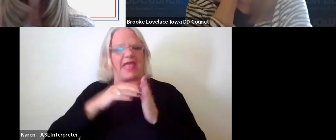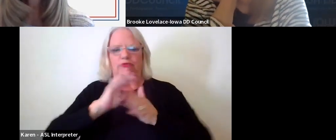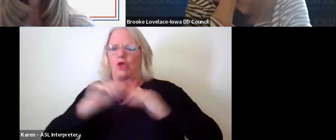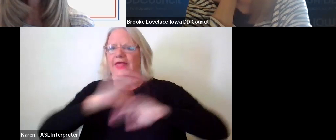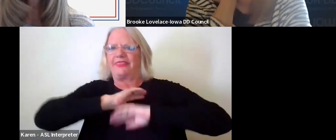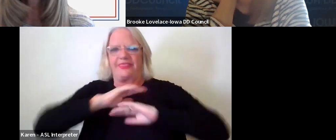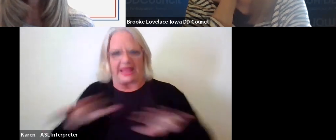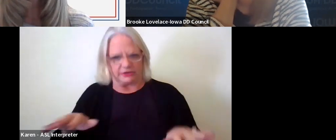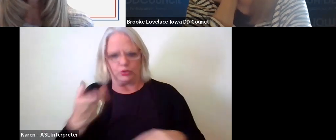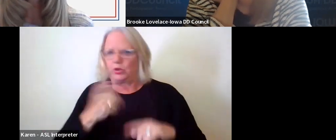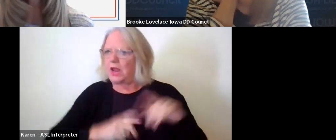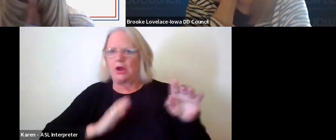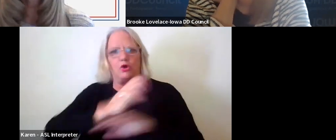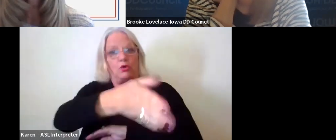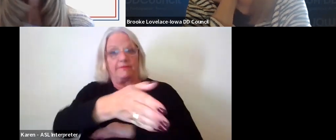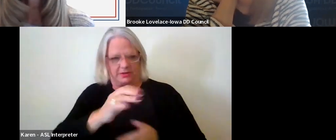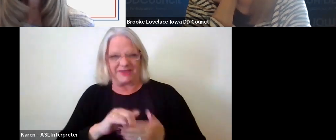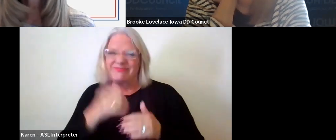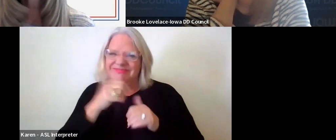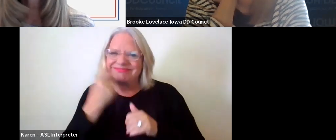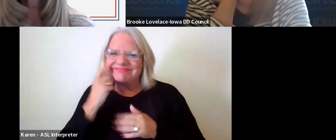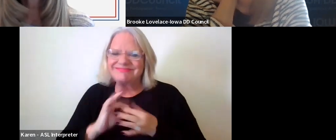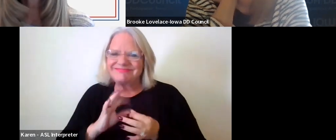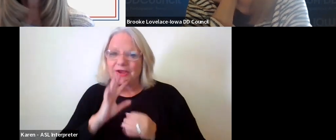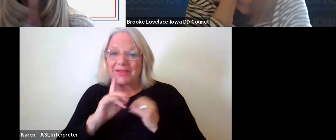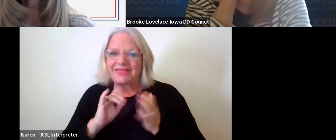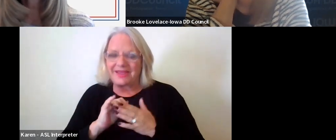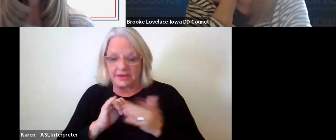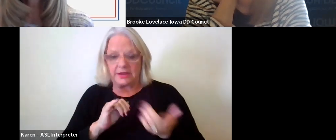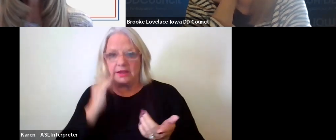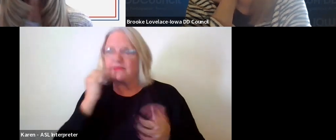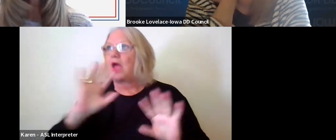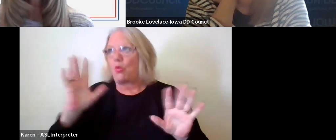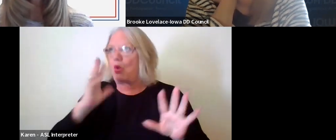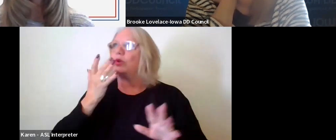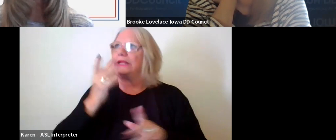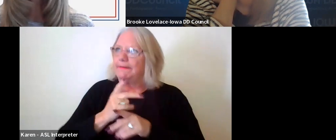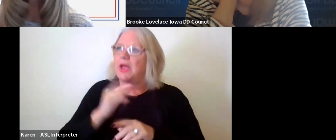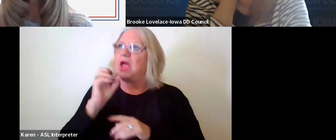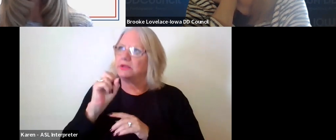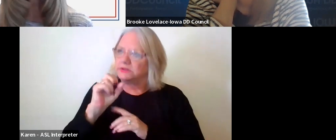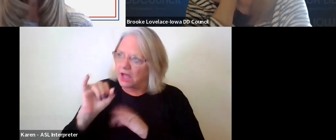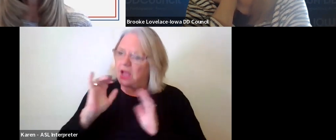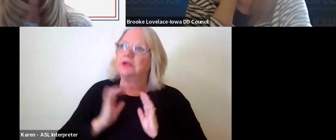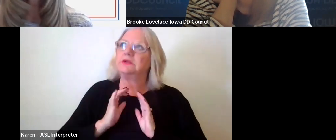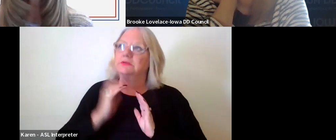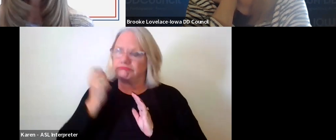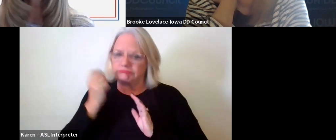bit ago if you want to maintain your SSI resource limit. You can have more